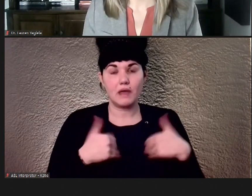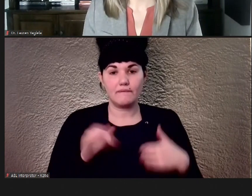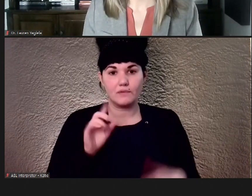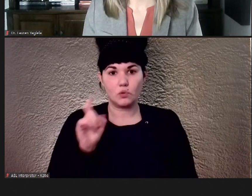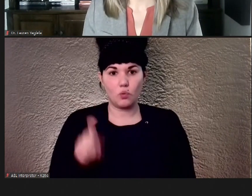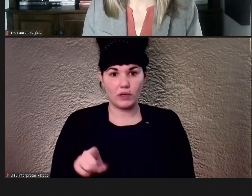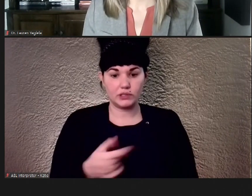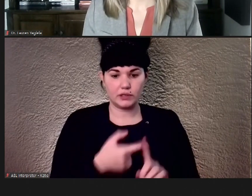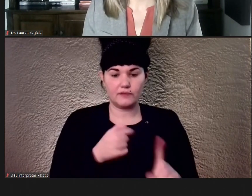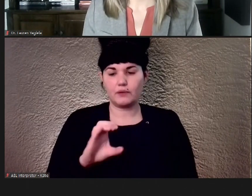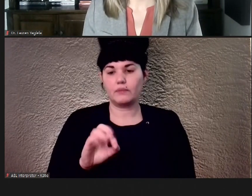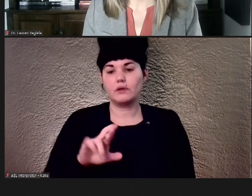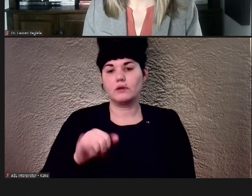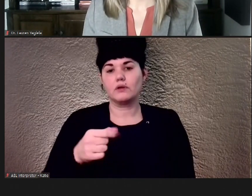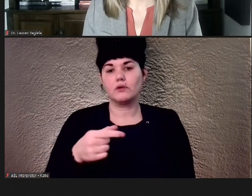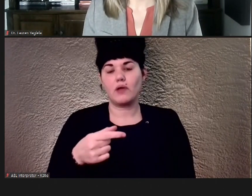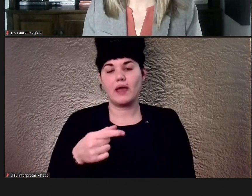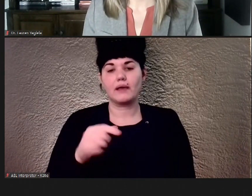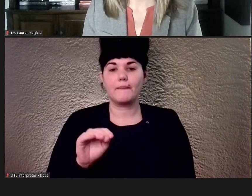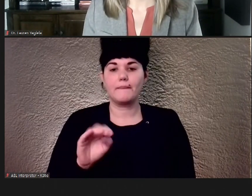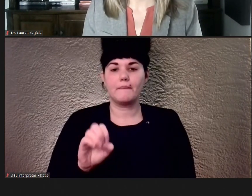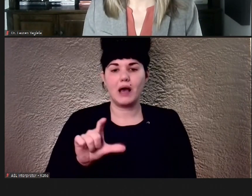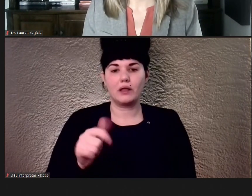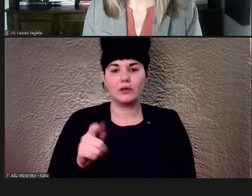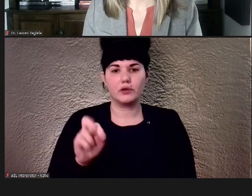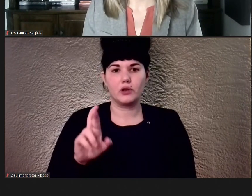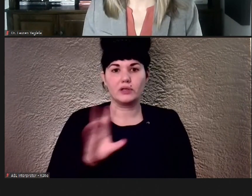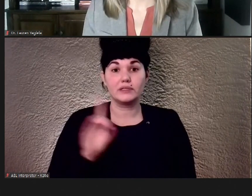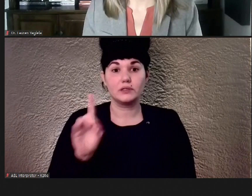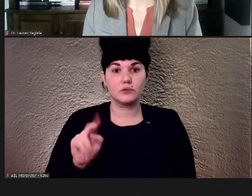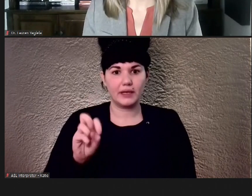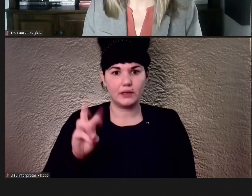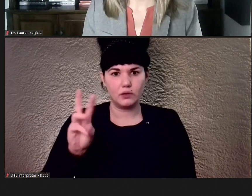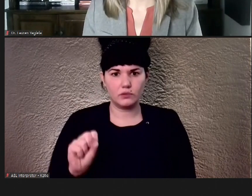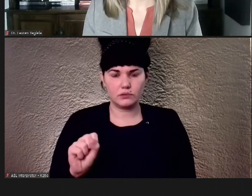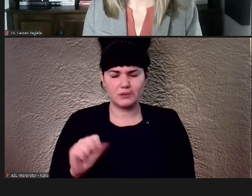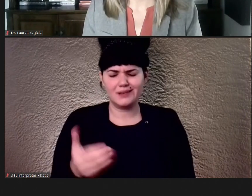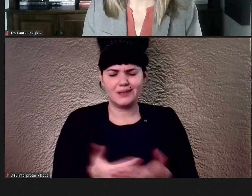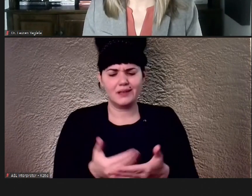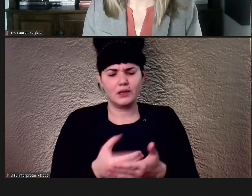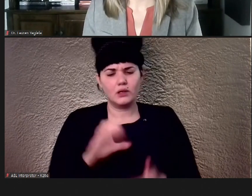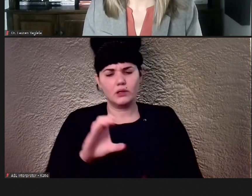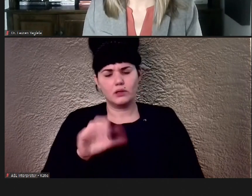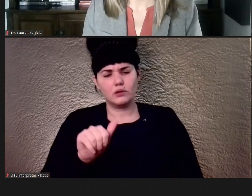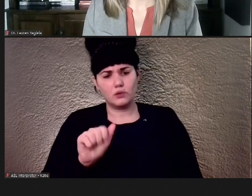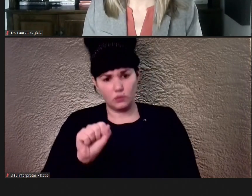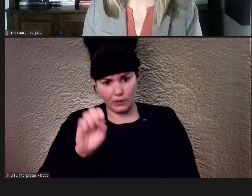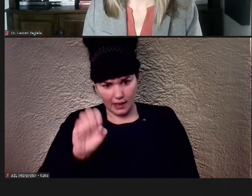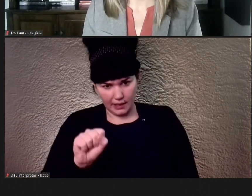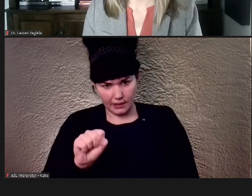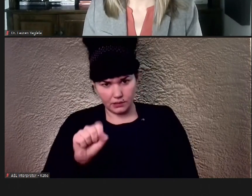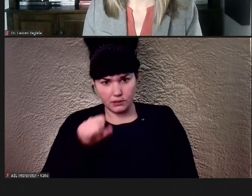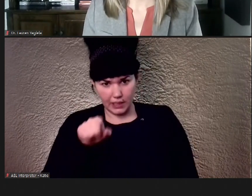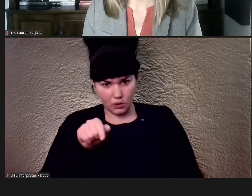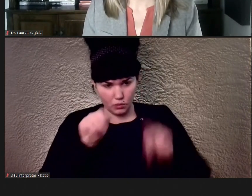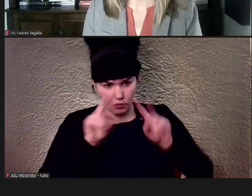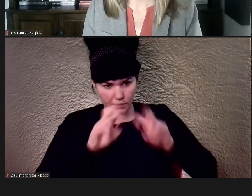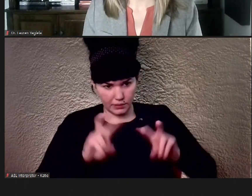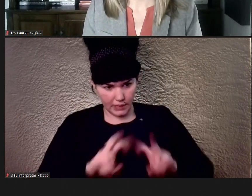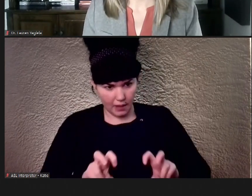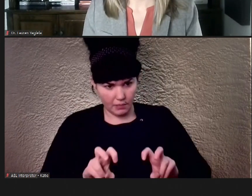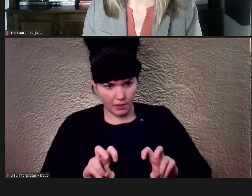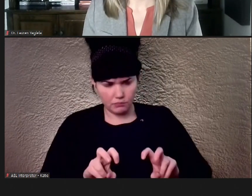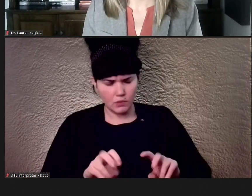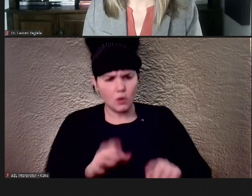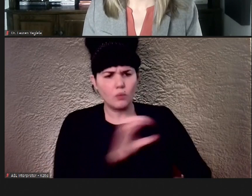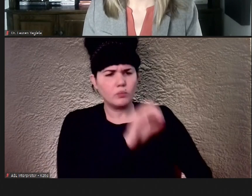Craig Mauger from the Detroit News. What percentage of the recent new cases you are examining are Delta, and what